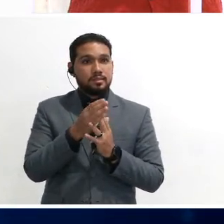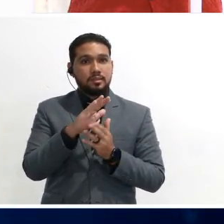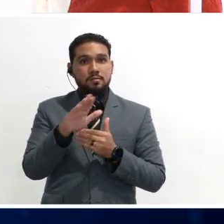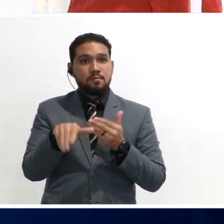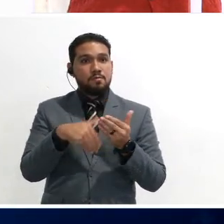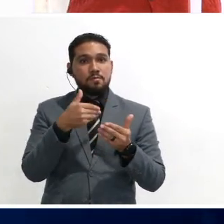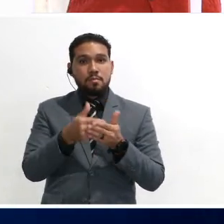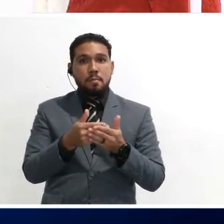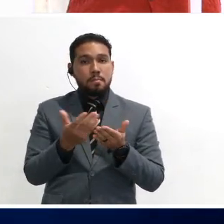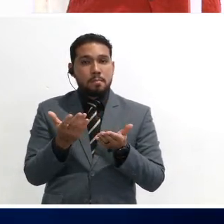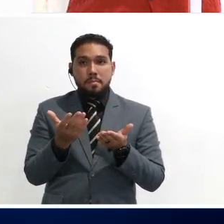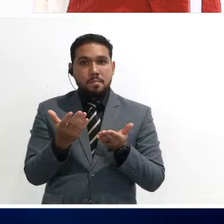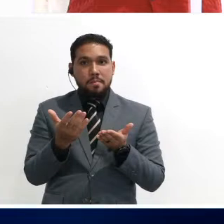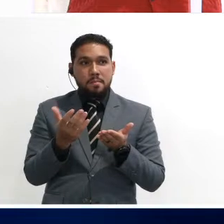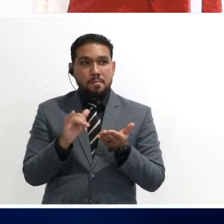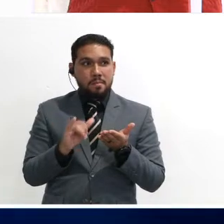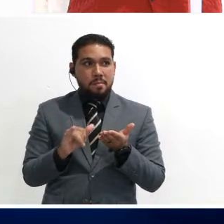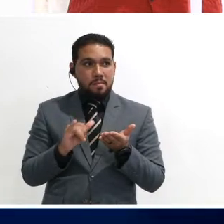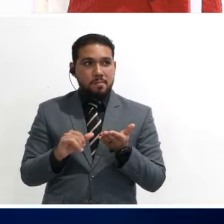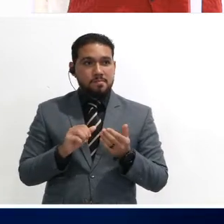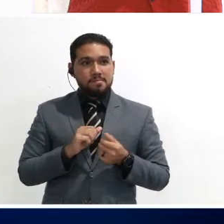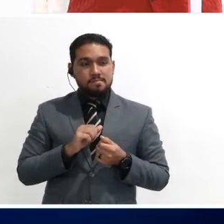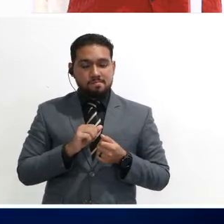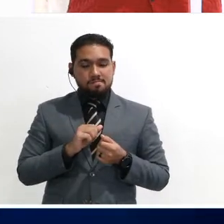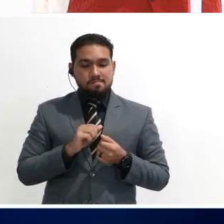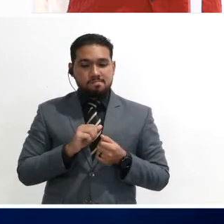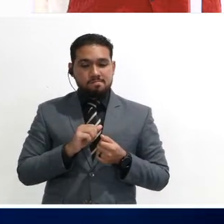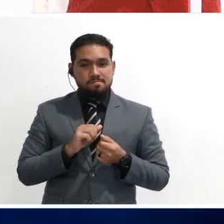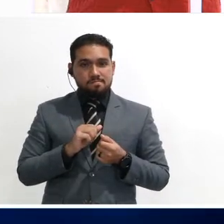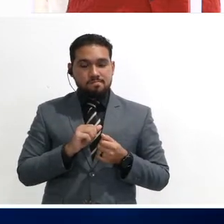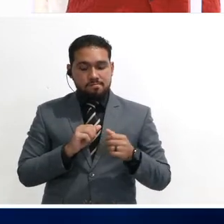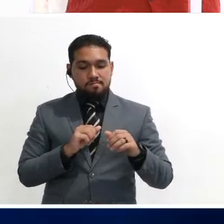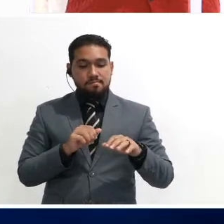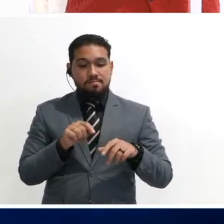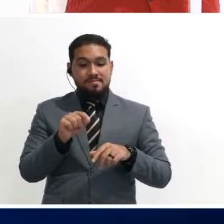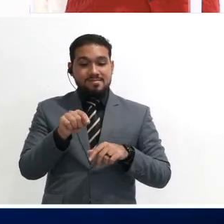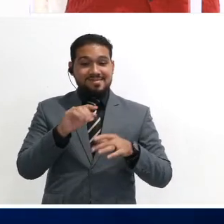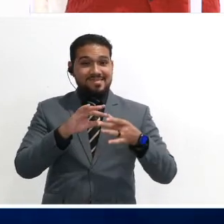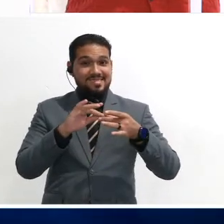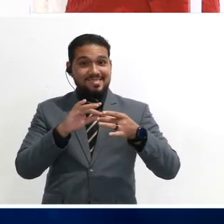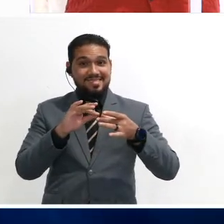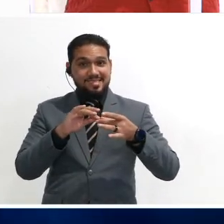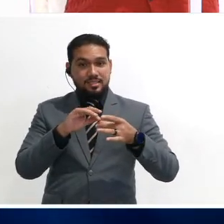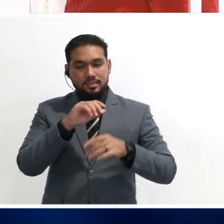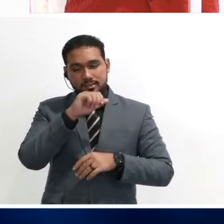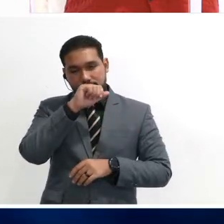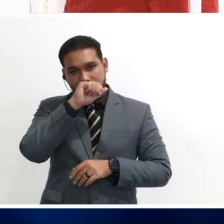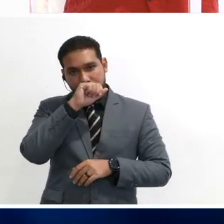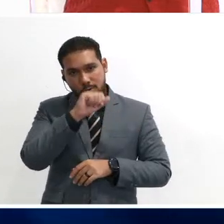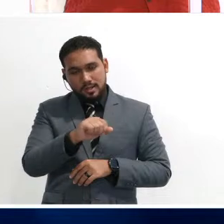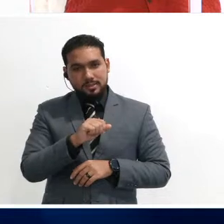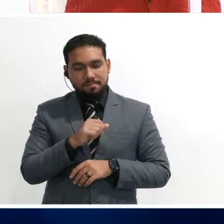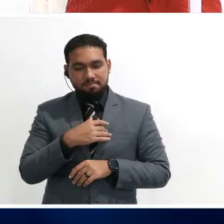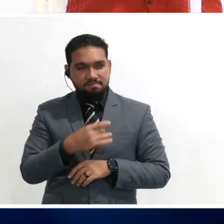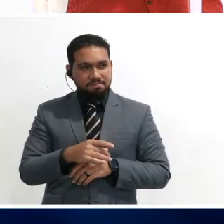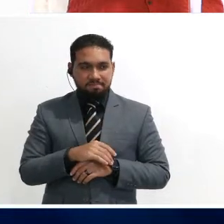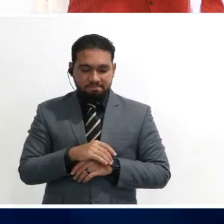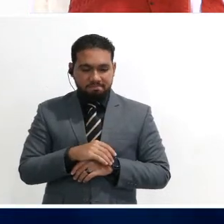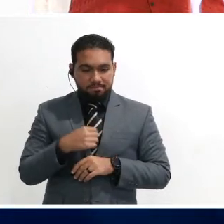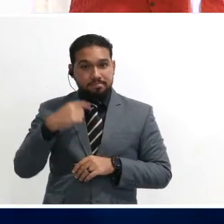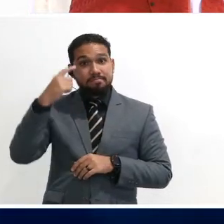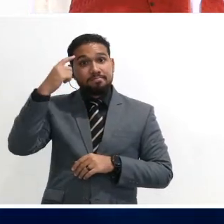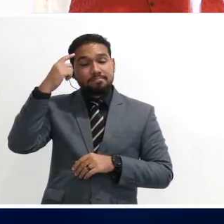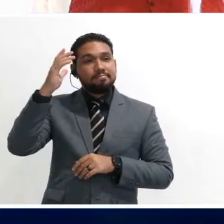And this one is kind of crazy, but I liked it because it's so crazy. People thought you could do everything at the package level, and I'm not sure that's the